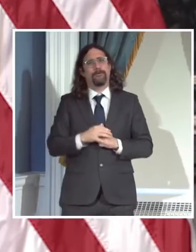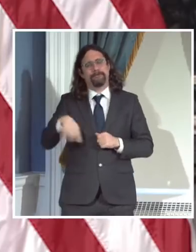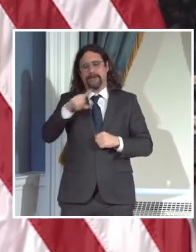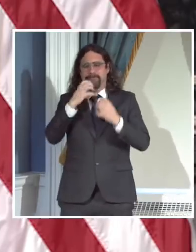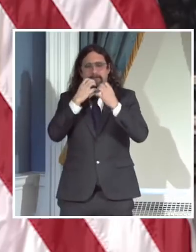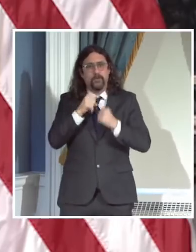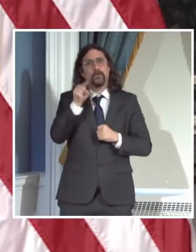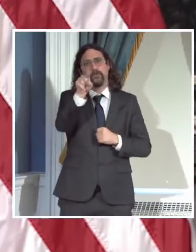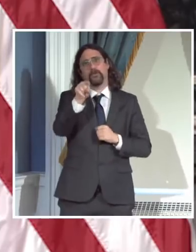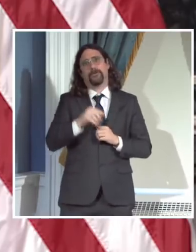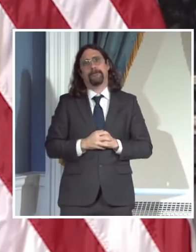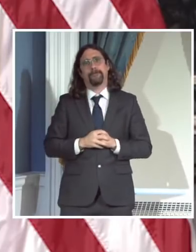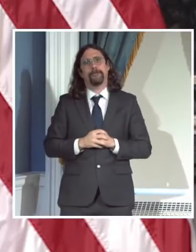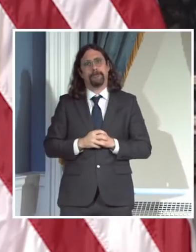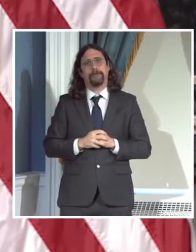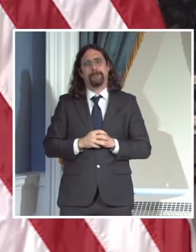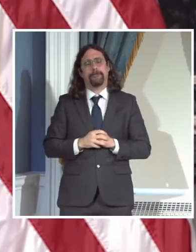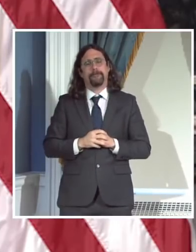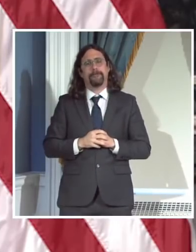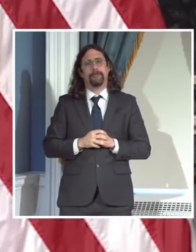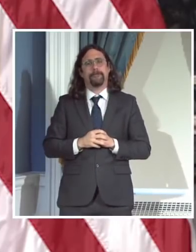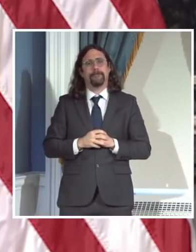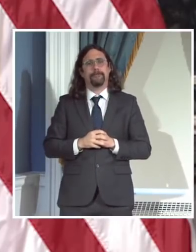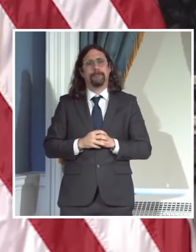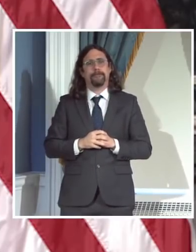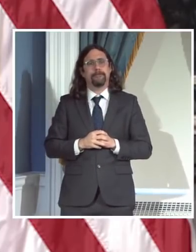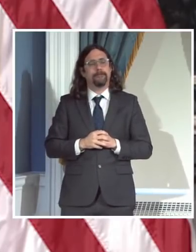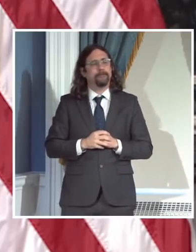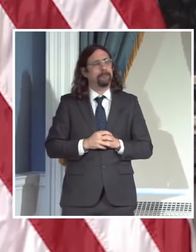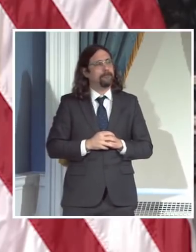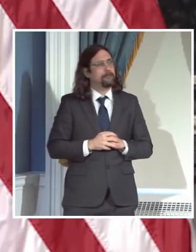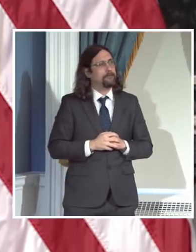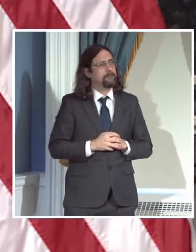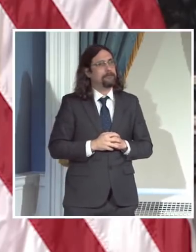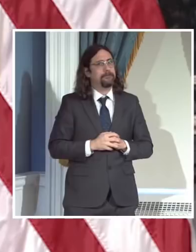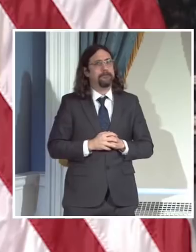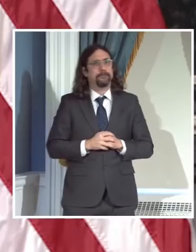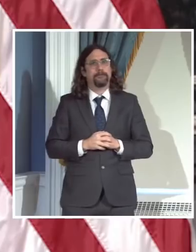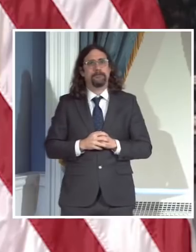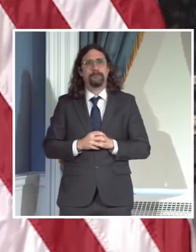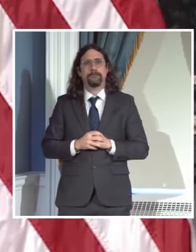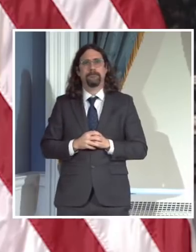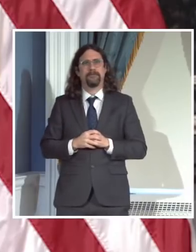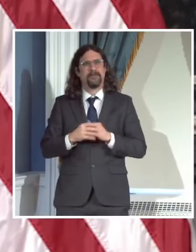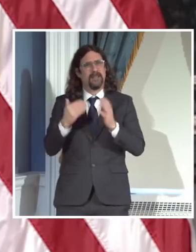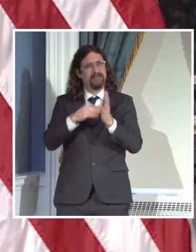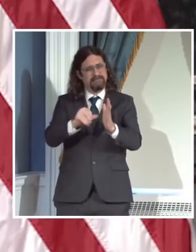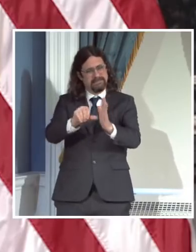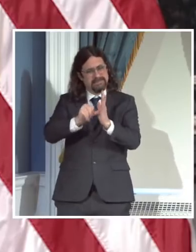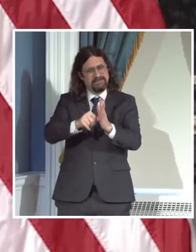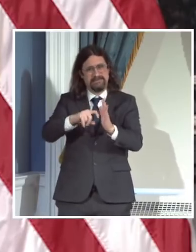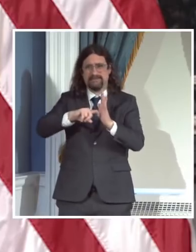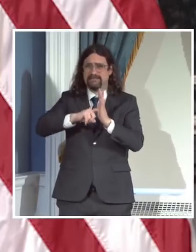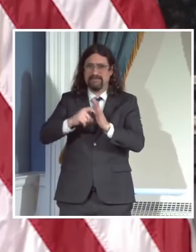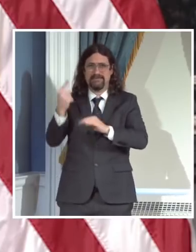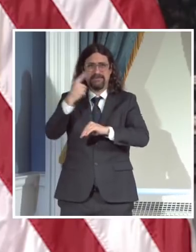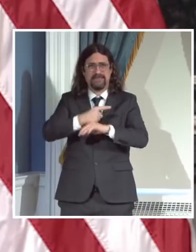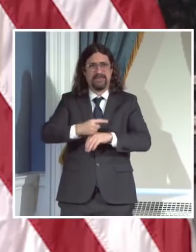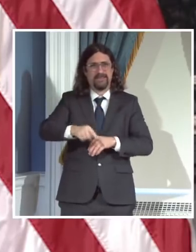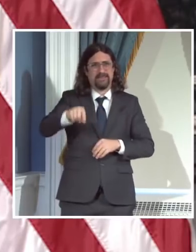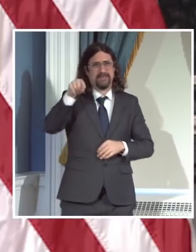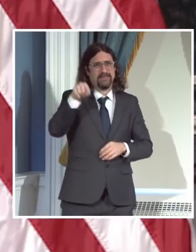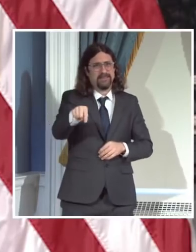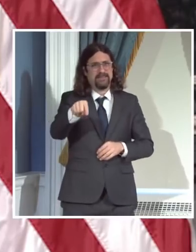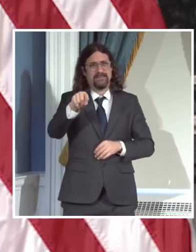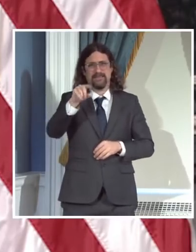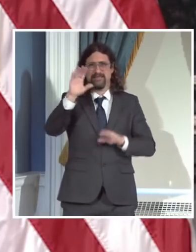Now, I want to talk about, since I've put Sunday, April 5th as that kind of demarcation line, that D-Day, by which